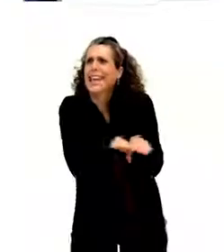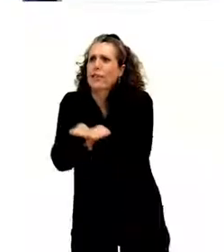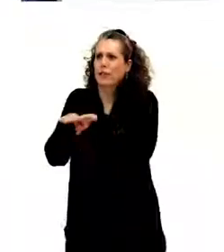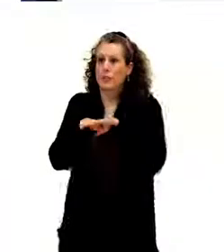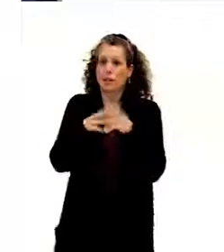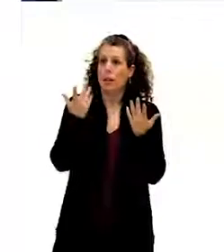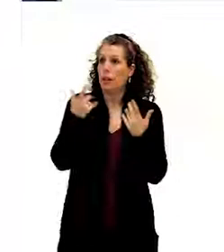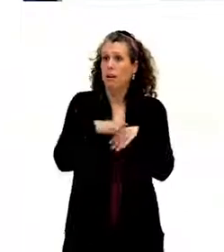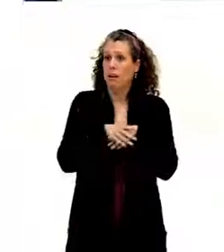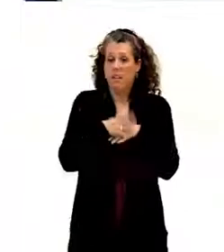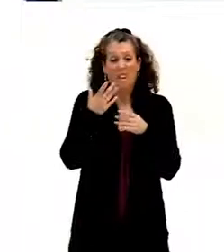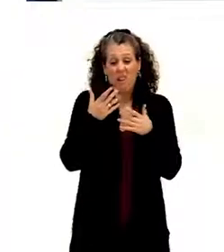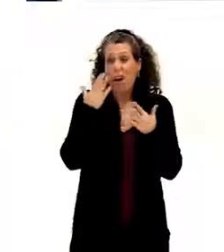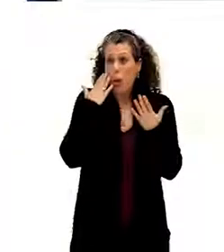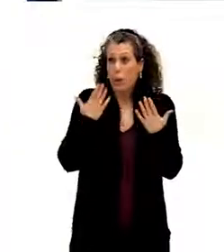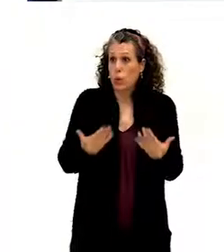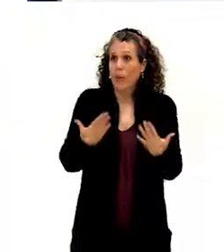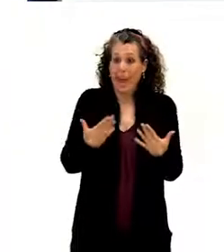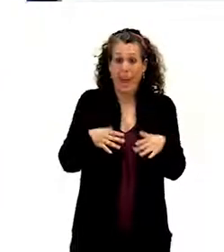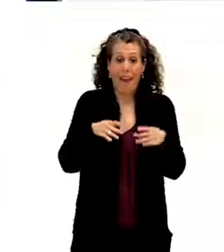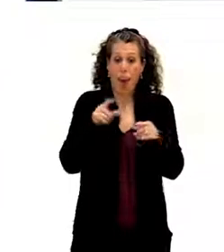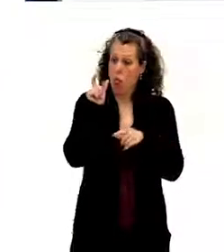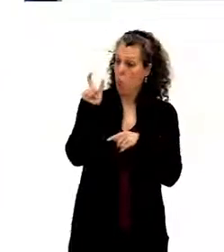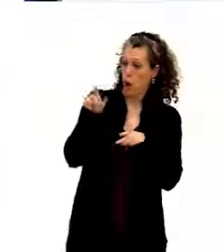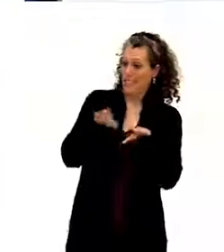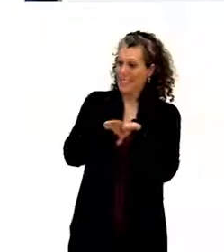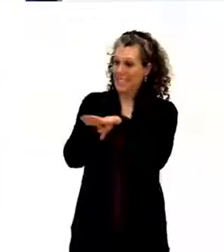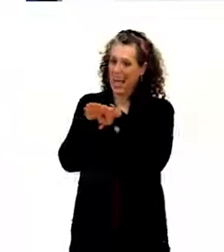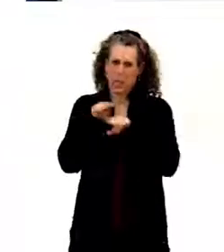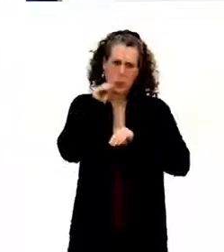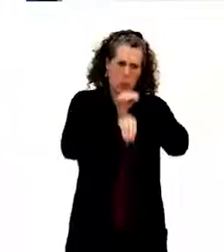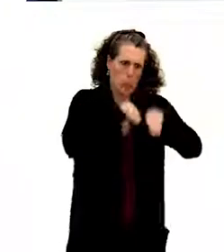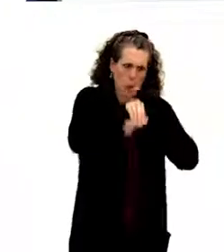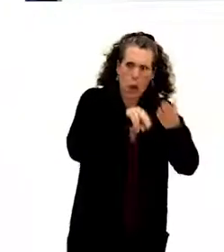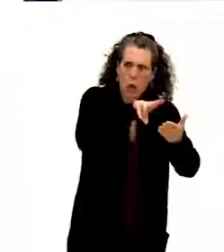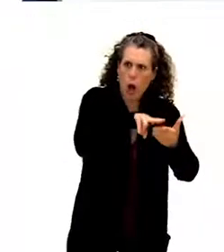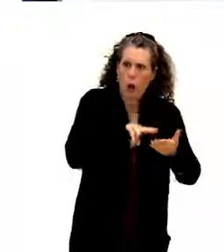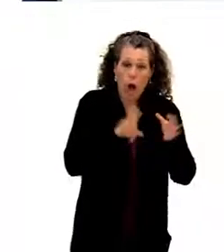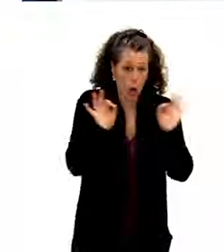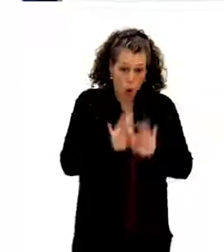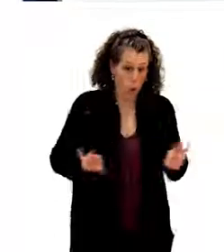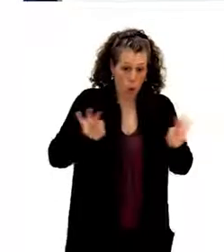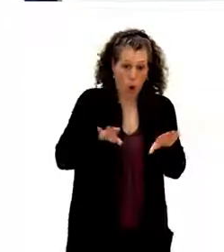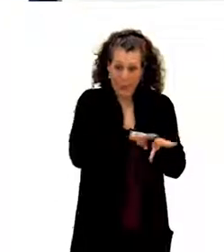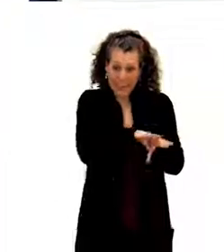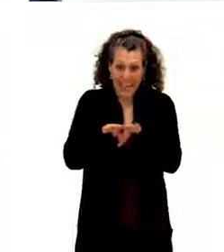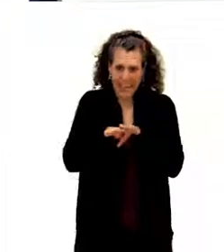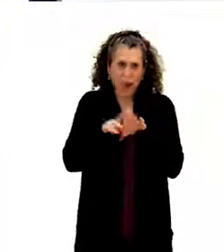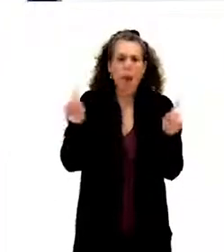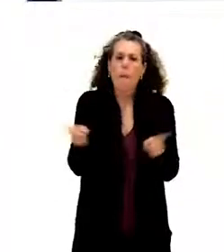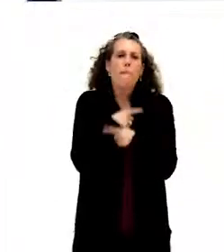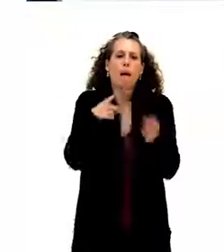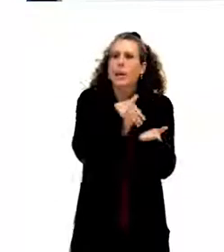often dominating the words of contracts. Without a standard, you cannot sell anything. You cannot sell in the